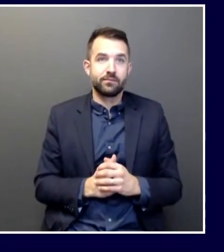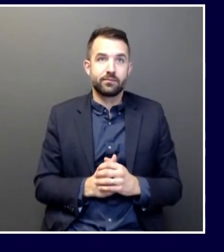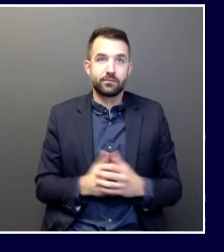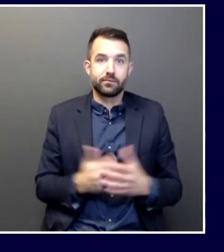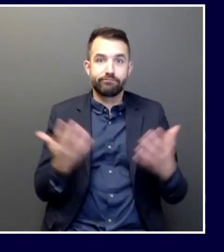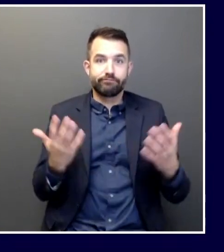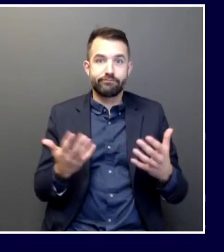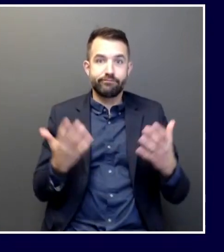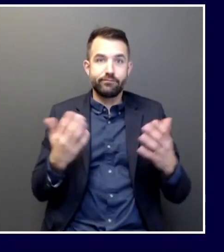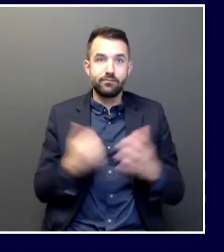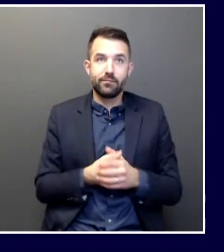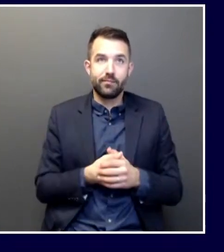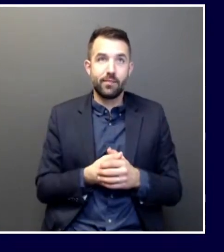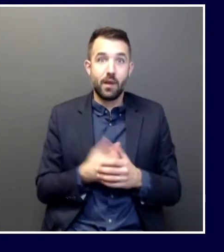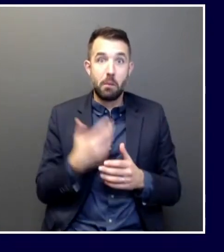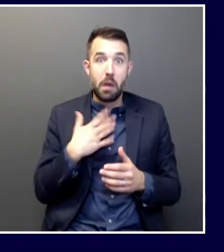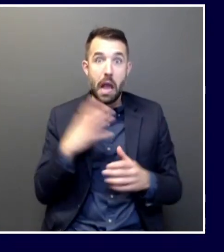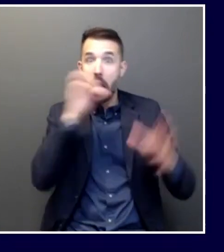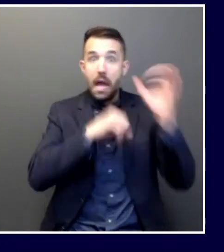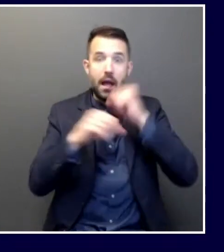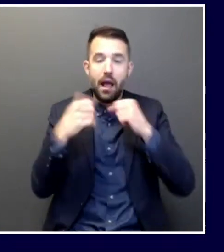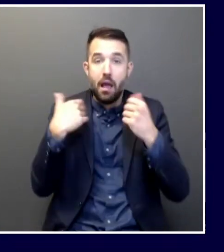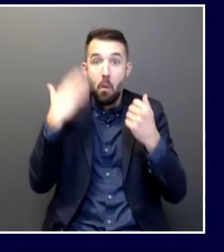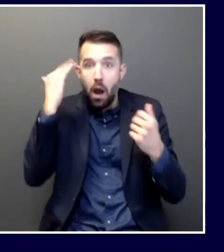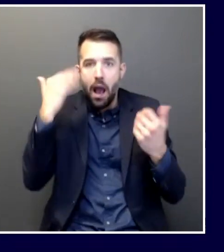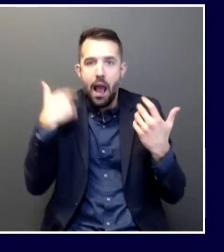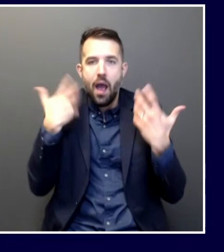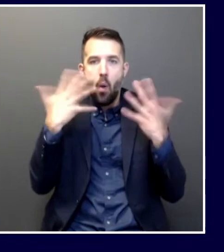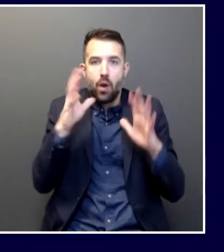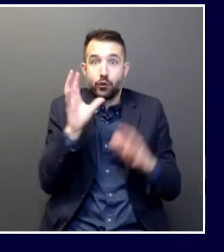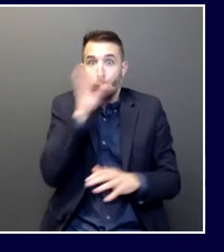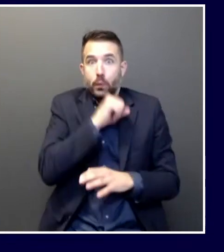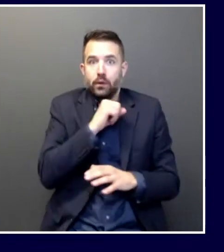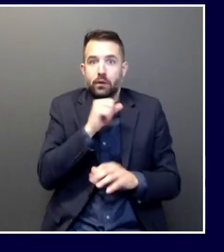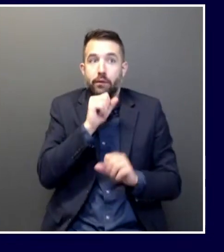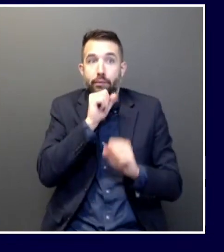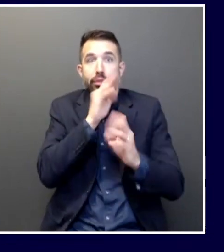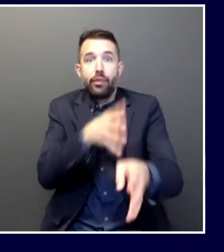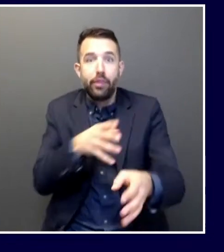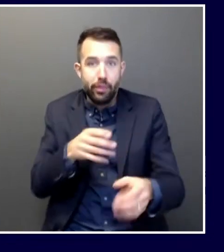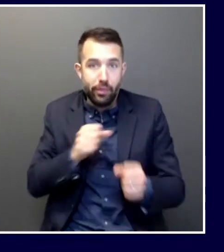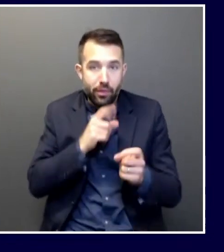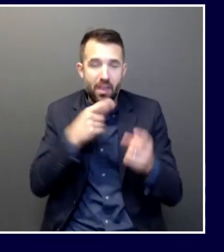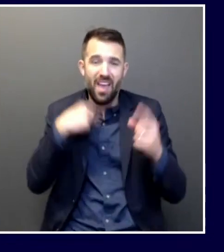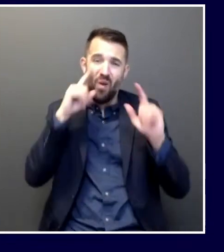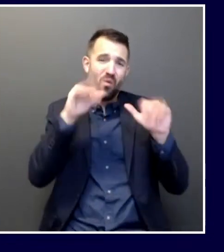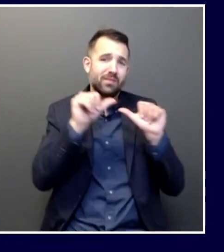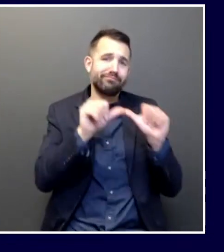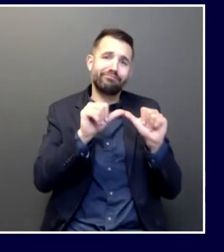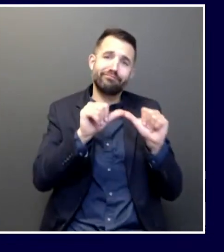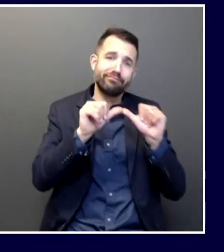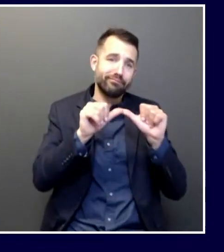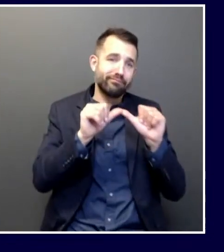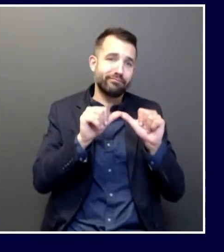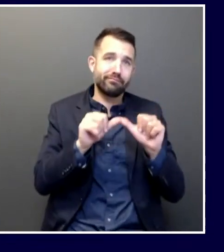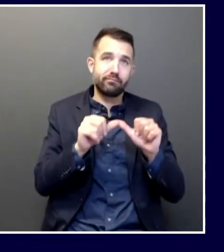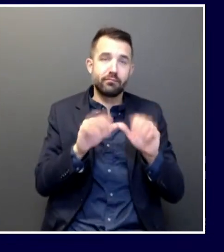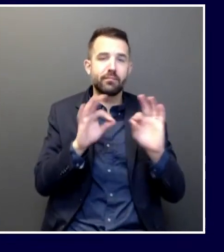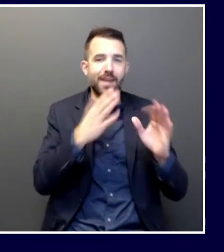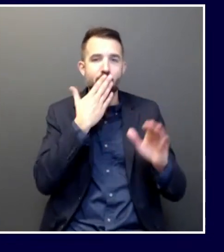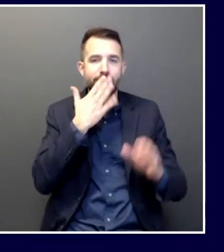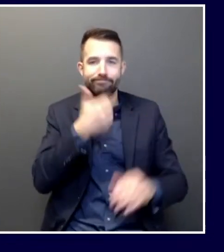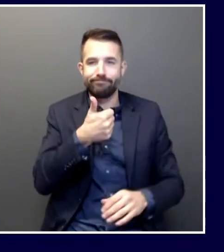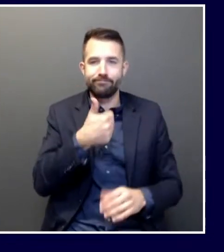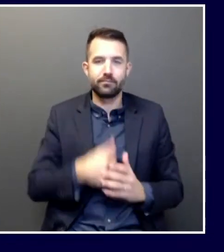to speculate as to why we're seeing this increase, but we want to keep it sustained and going. Got it. Thank you very much. Yep. Thanks,